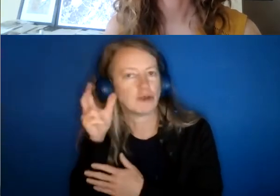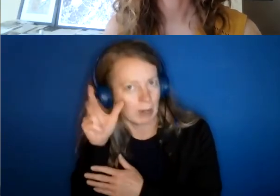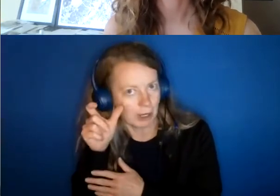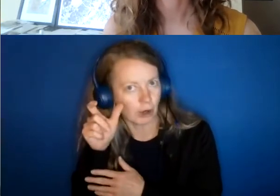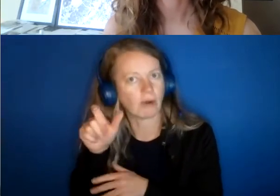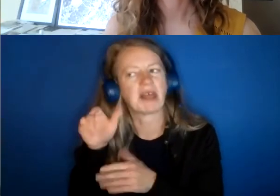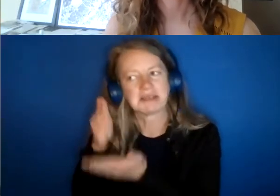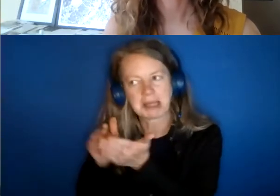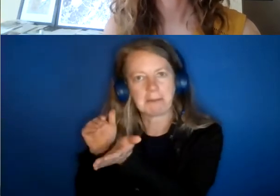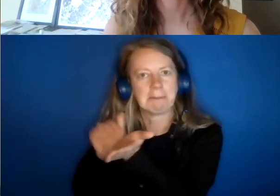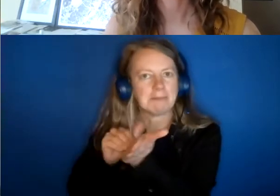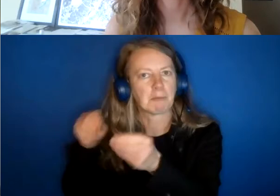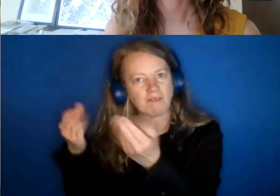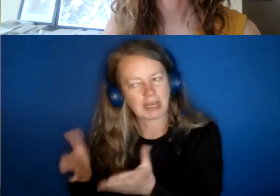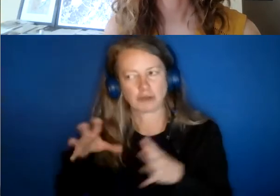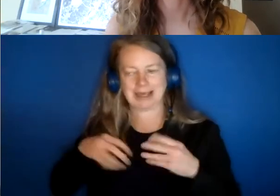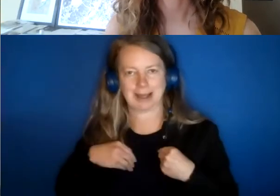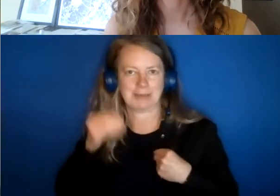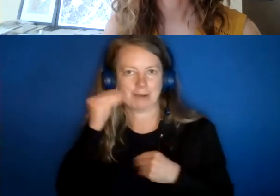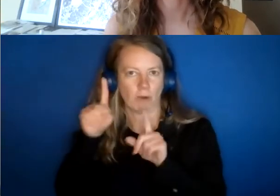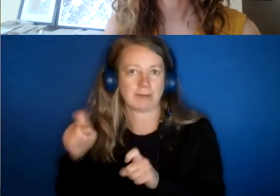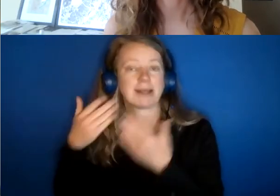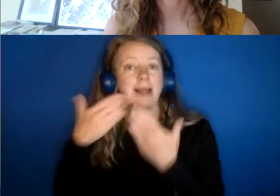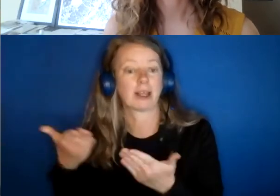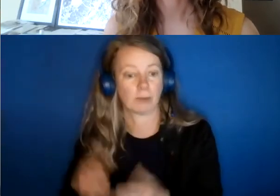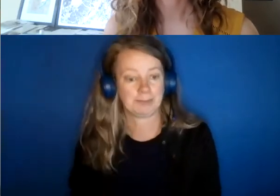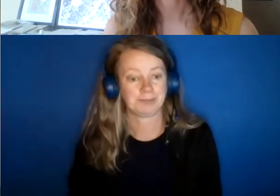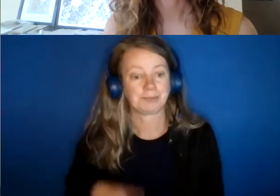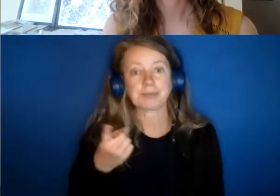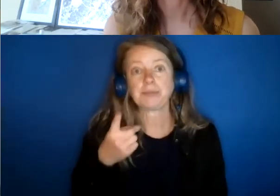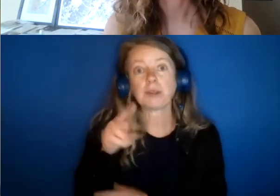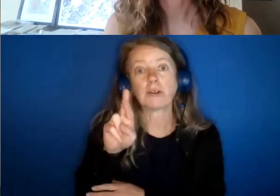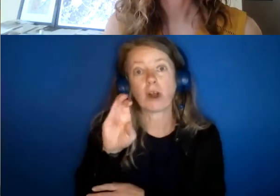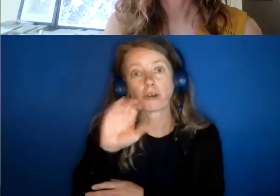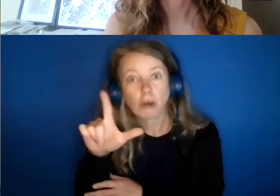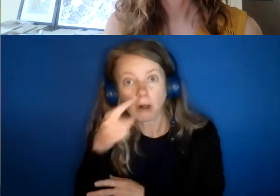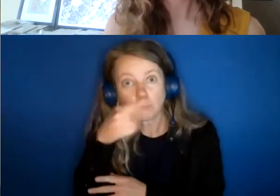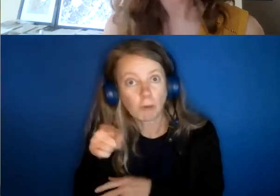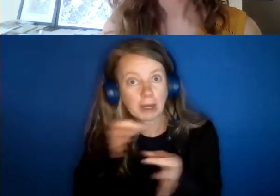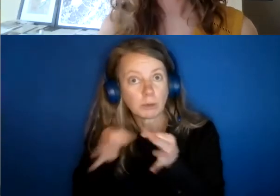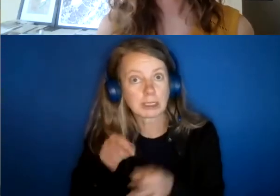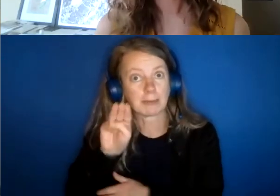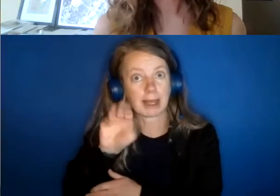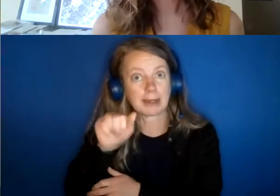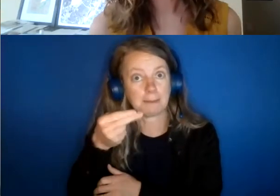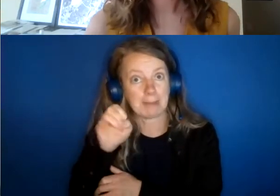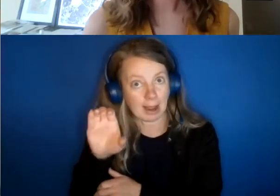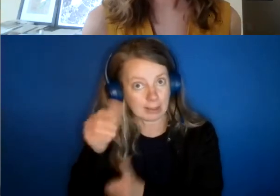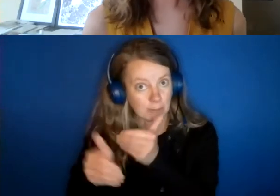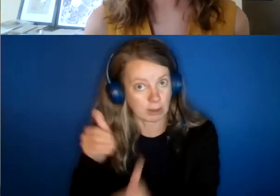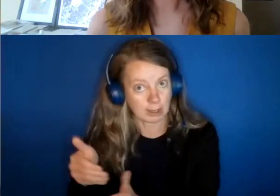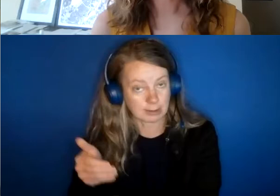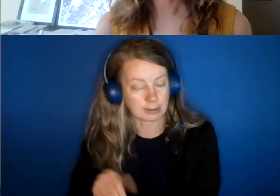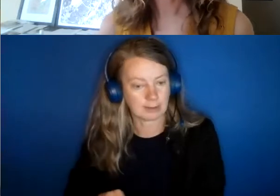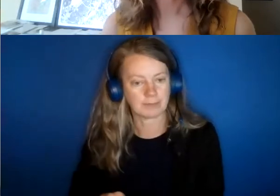in places. So thank you. Dr. Call, do you want to talk a little bit about MAHEC's process? Yes, and I'd also,